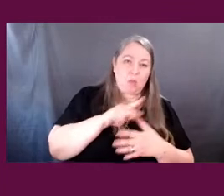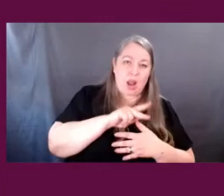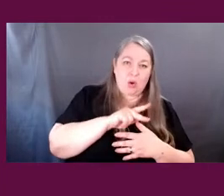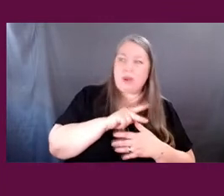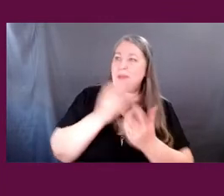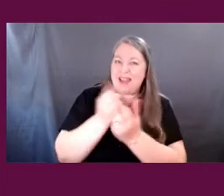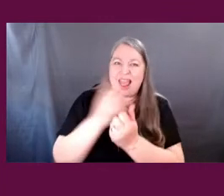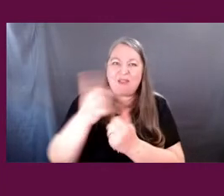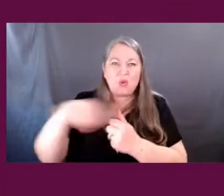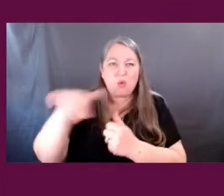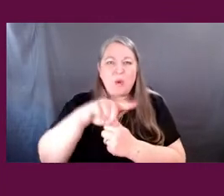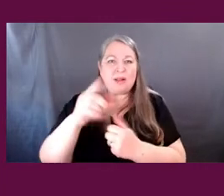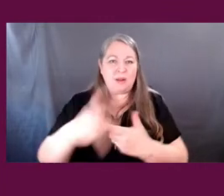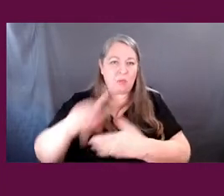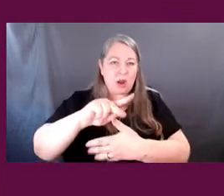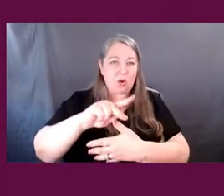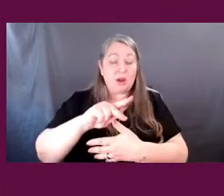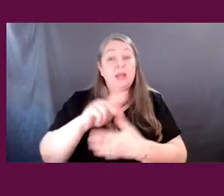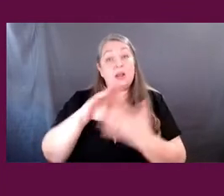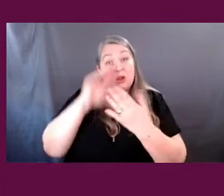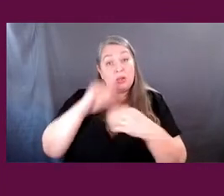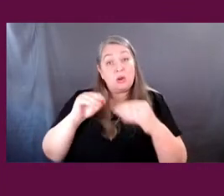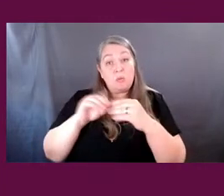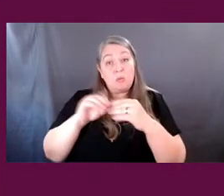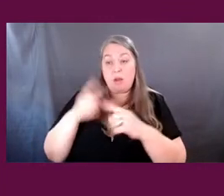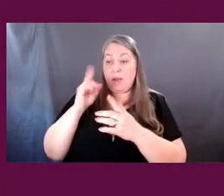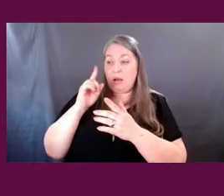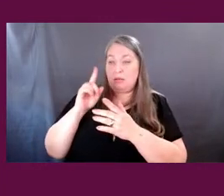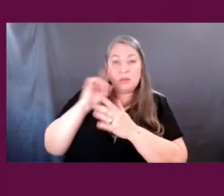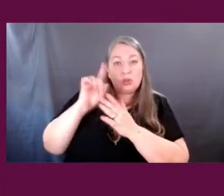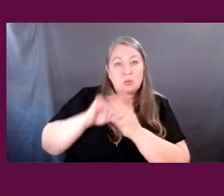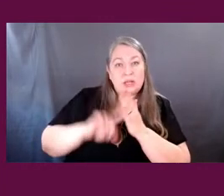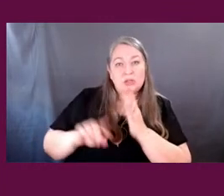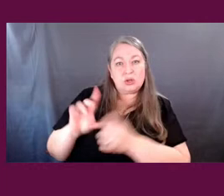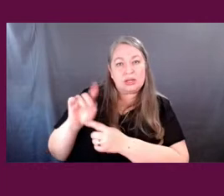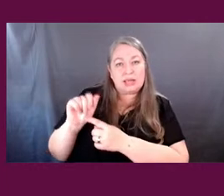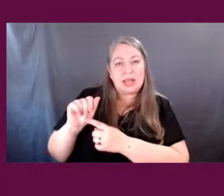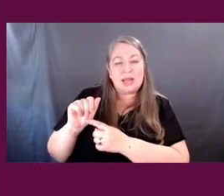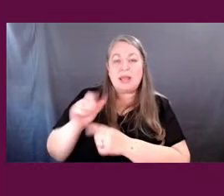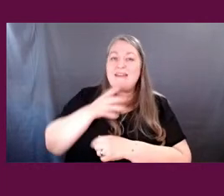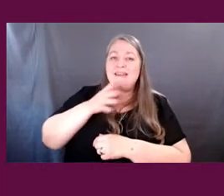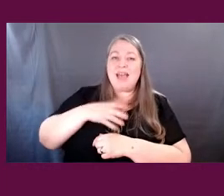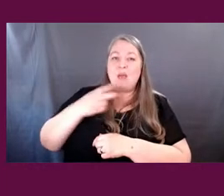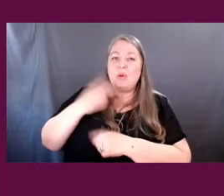this data and research and help amplify women's voices, visit